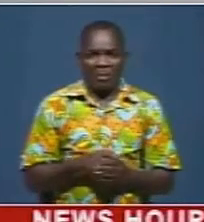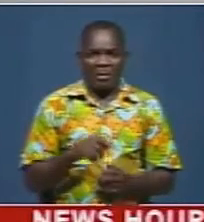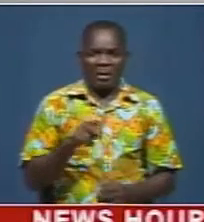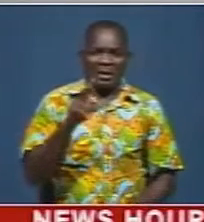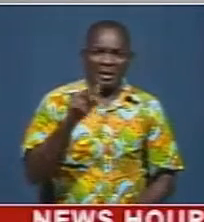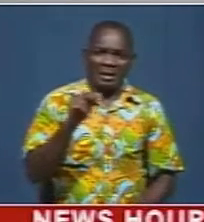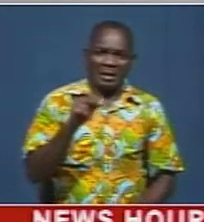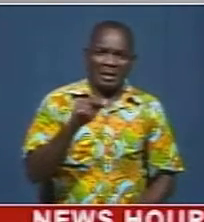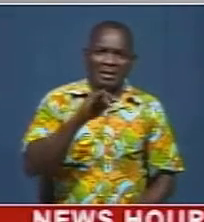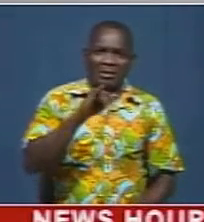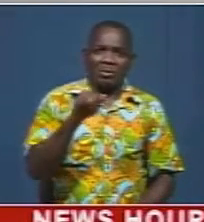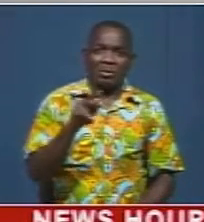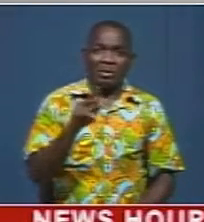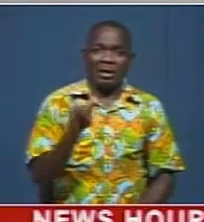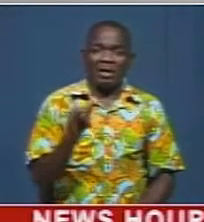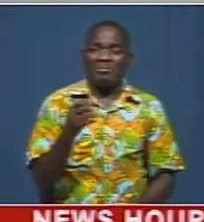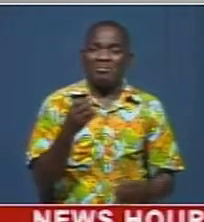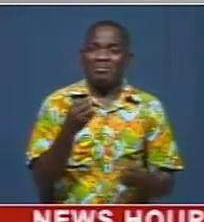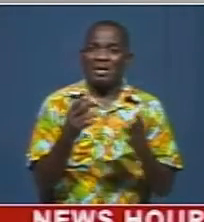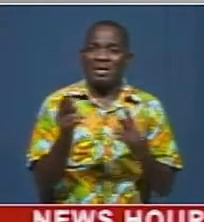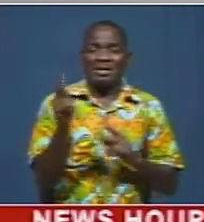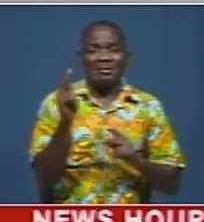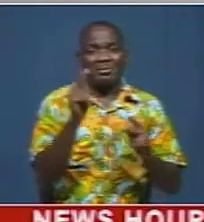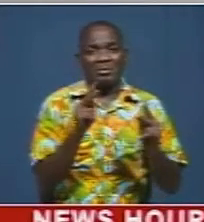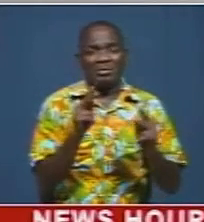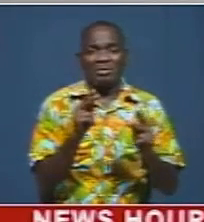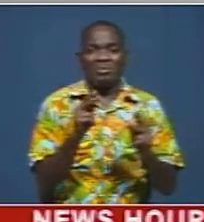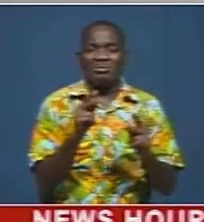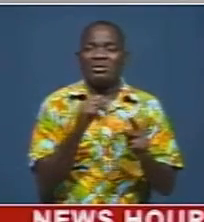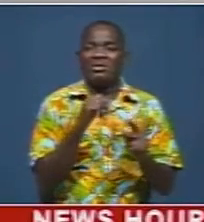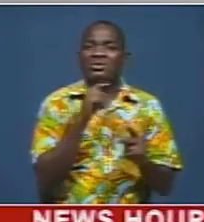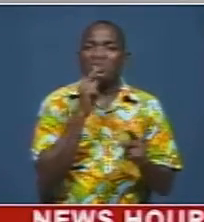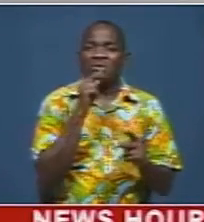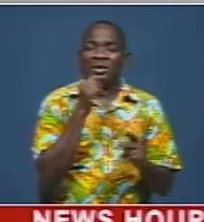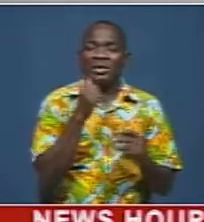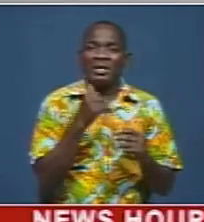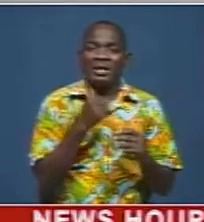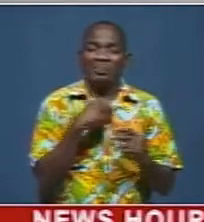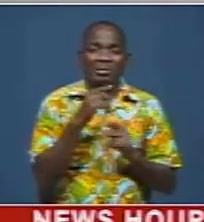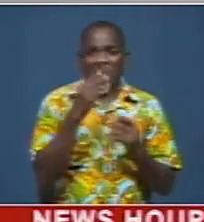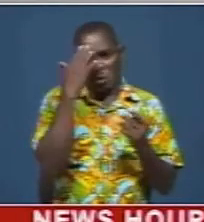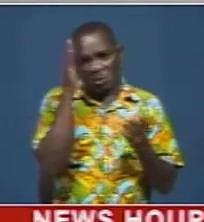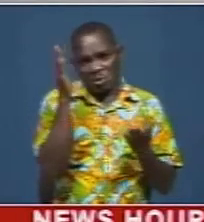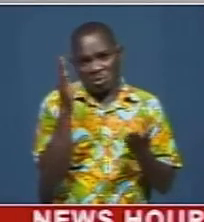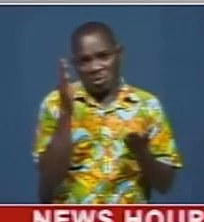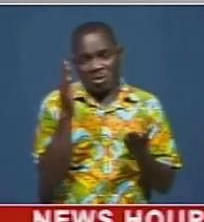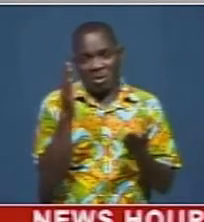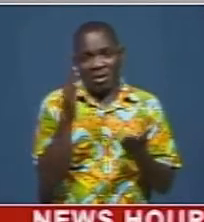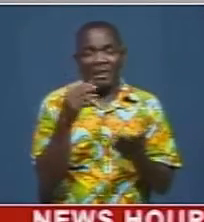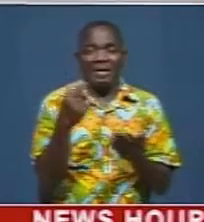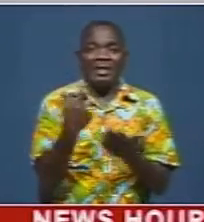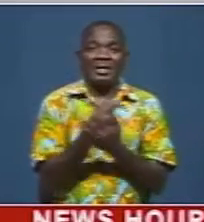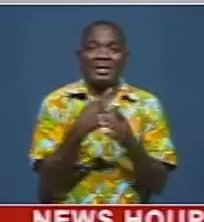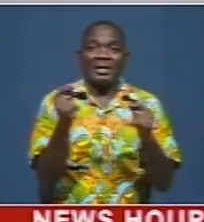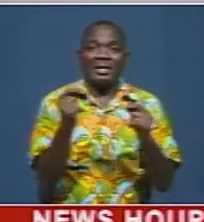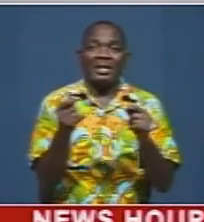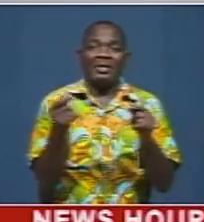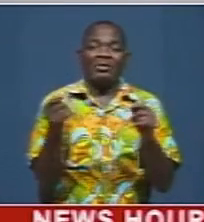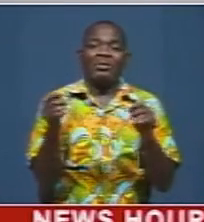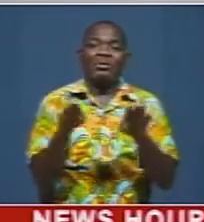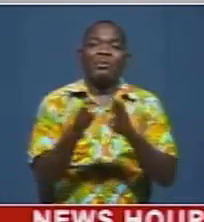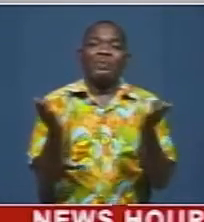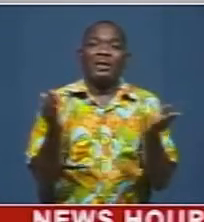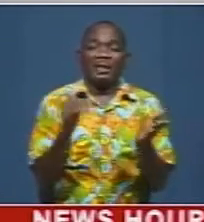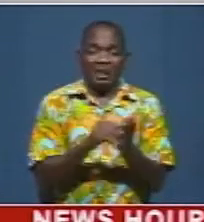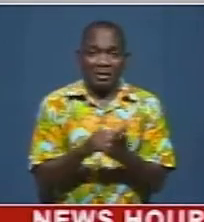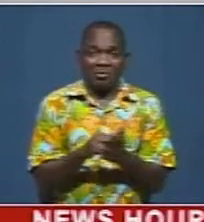of July, we believe that a lot of people didn't really have the knowledge that we were here. It's a pilot,